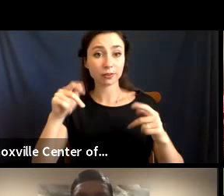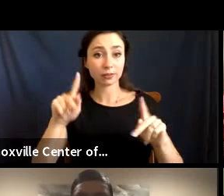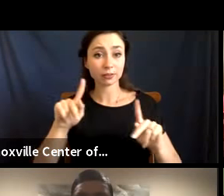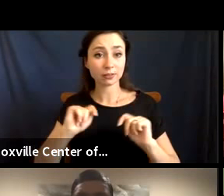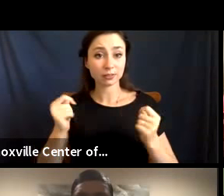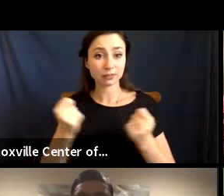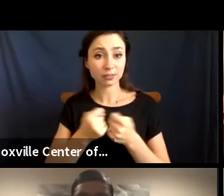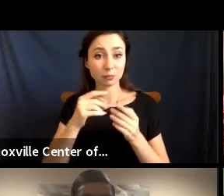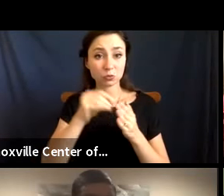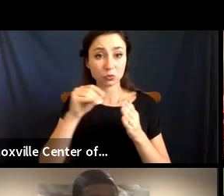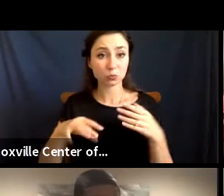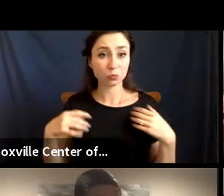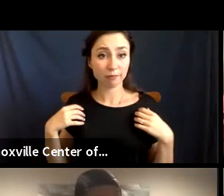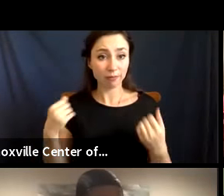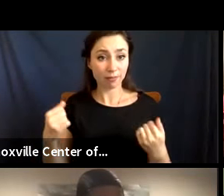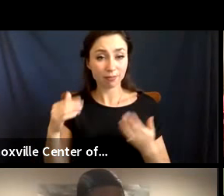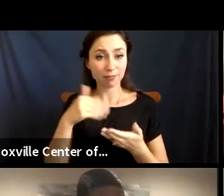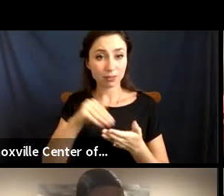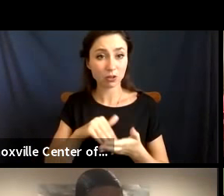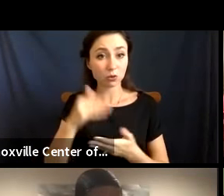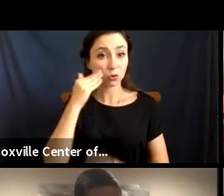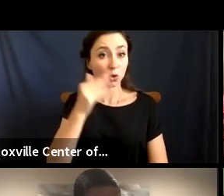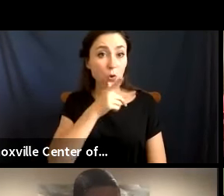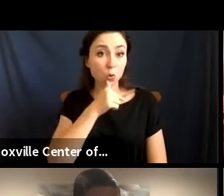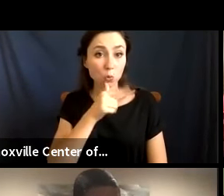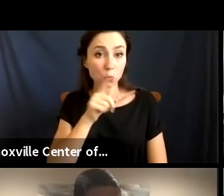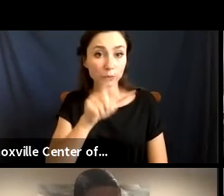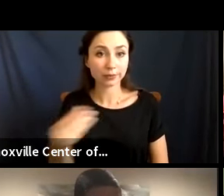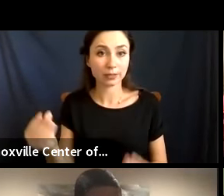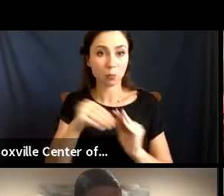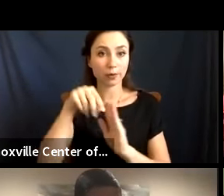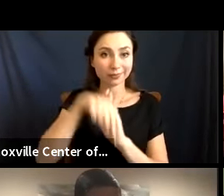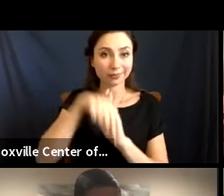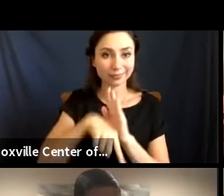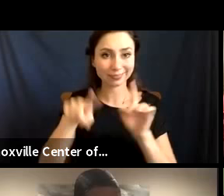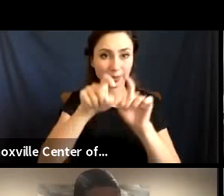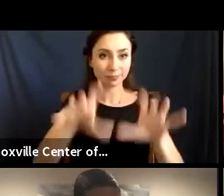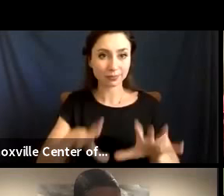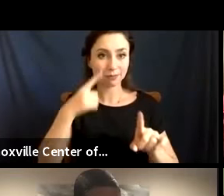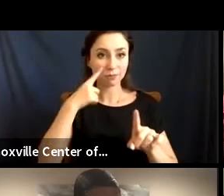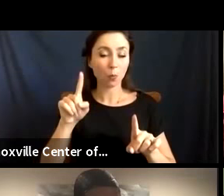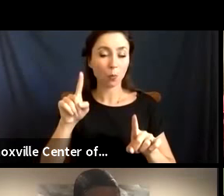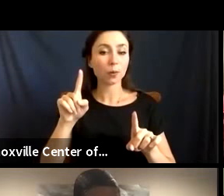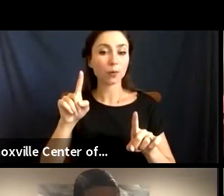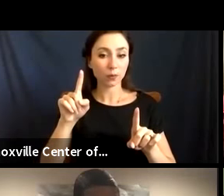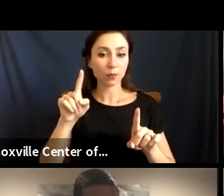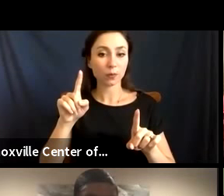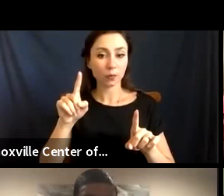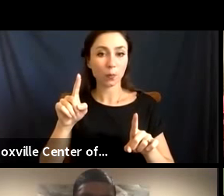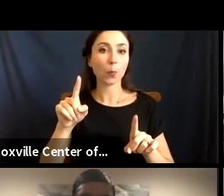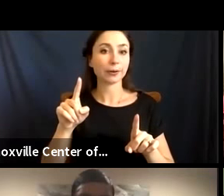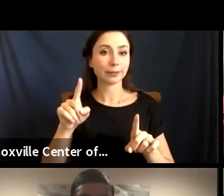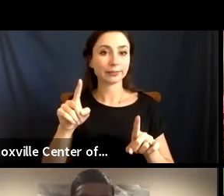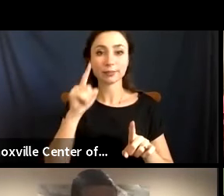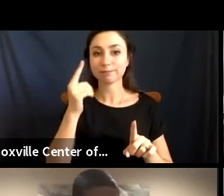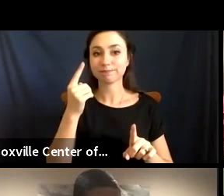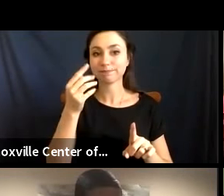Health Center to know who needs further diagnostic testing with a provider-obtained nasal swab PCR